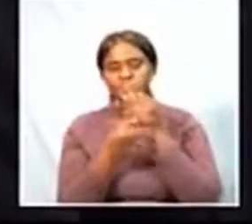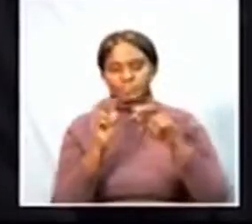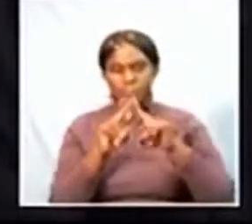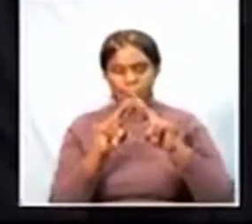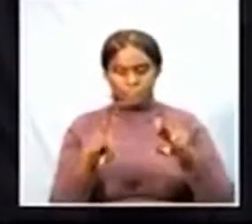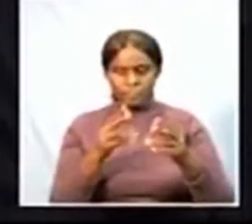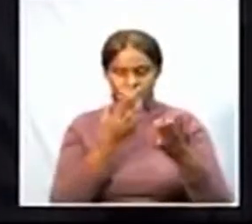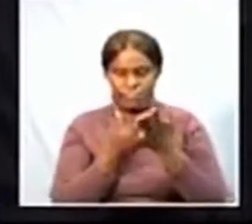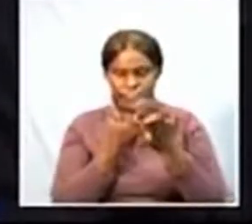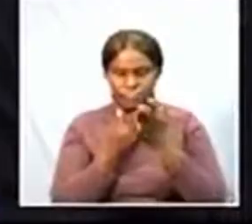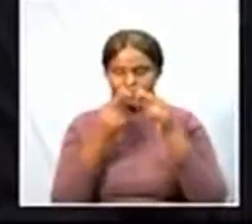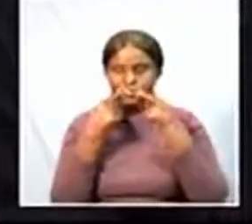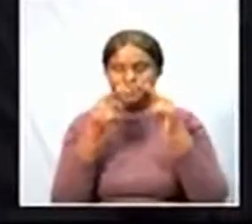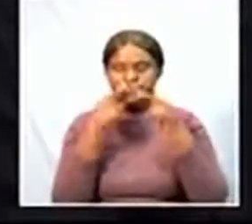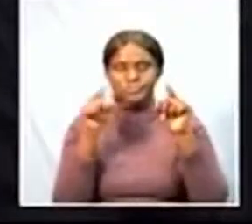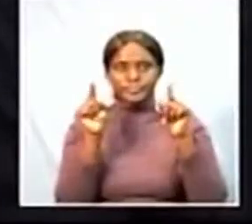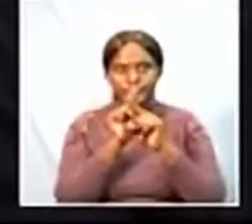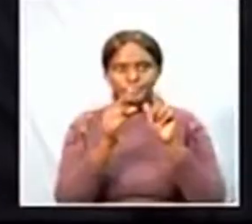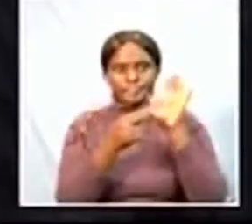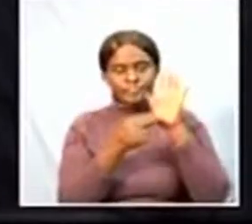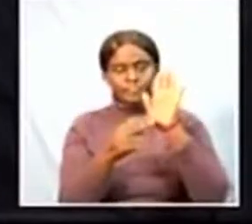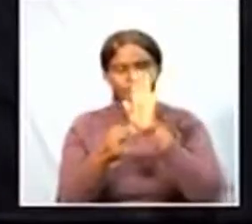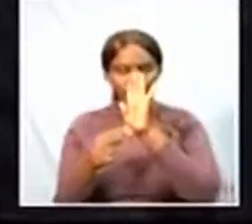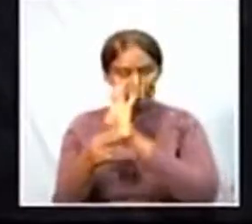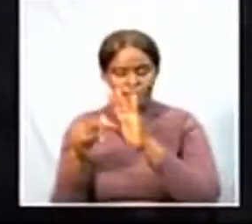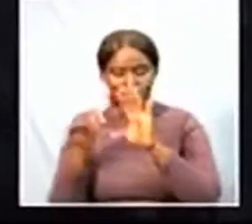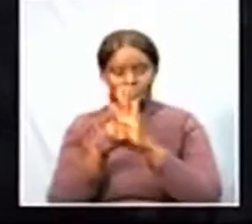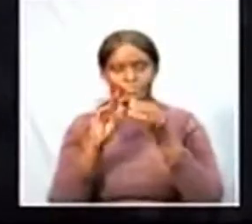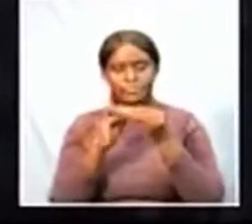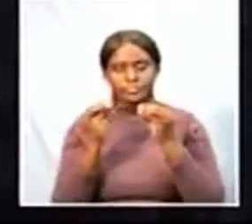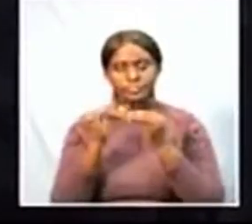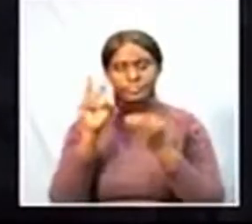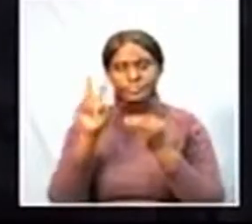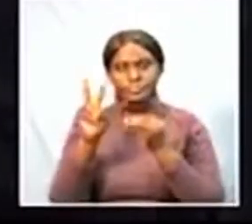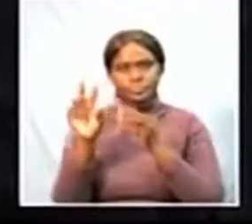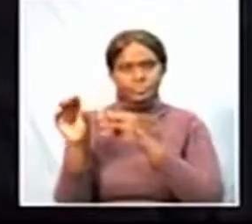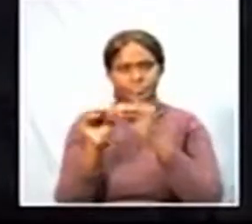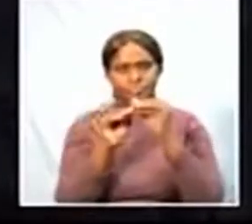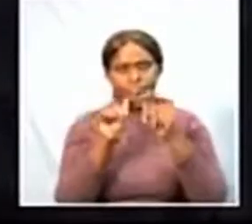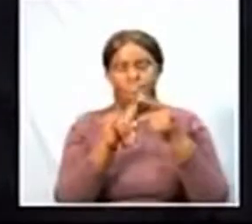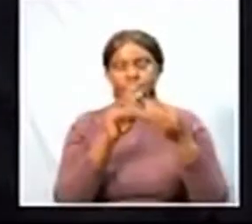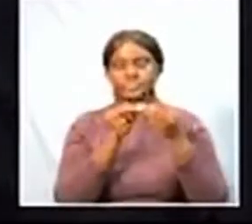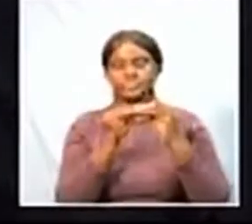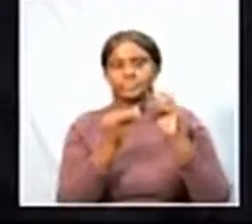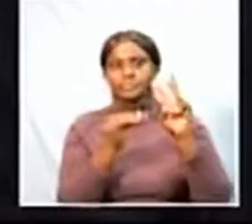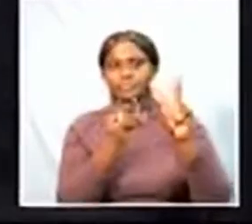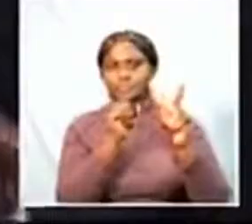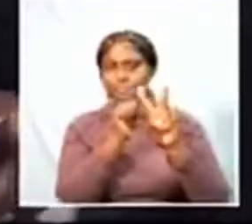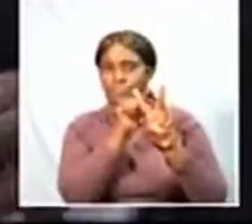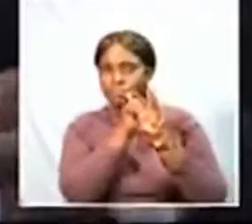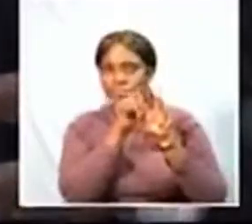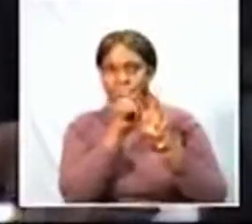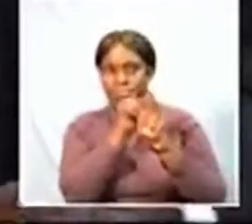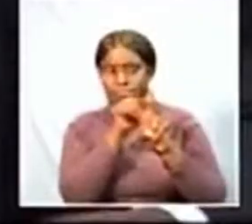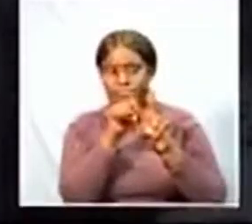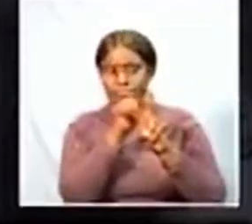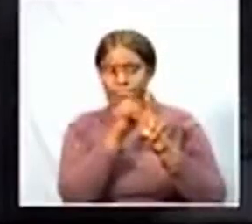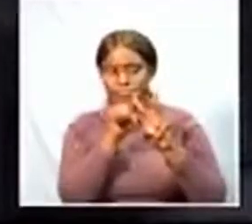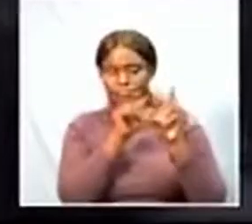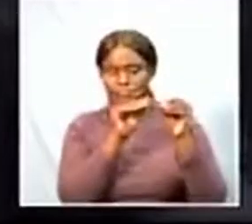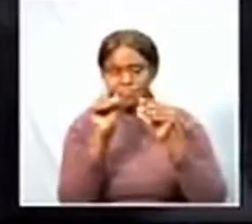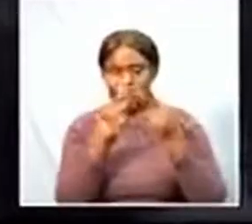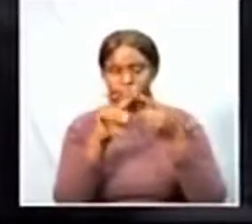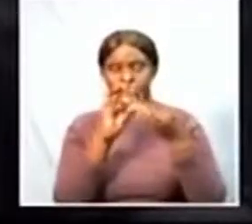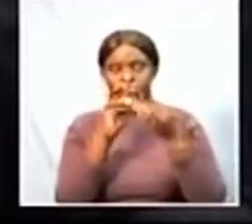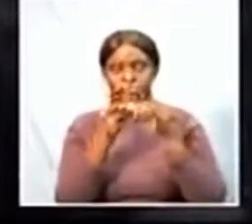Chair, this circular is exhibited on Appendix 2. We go to Appendix 2. These two circulars. Let's go to Appendix